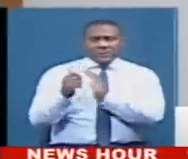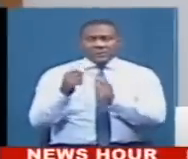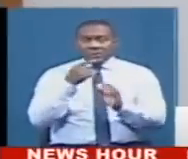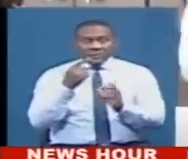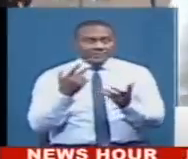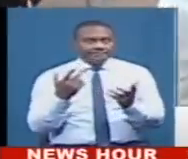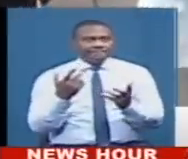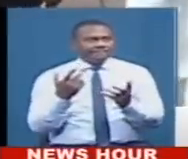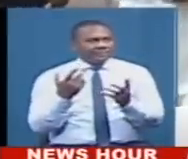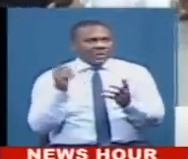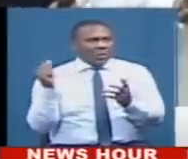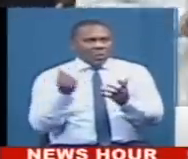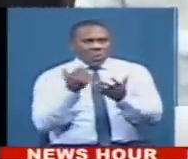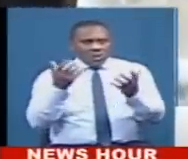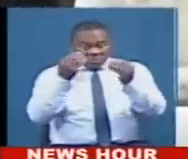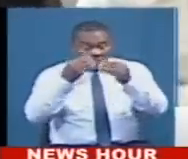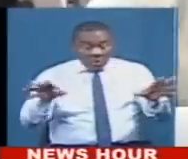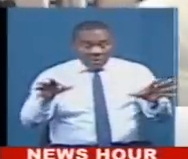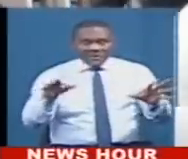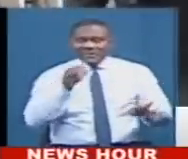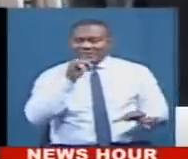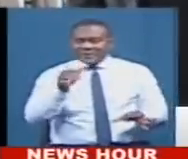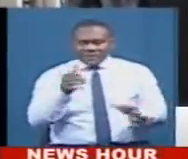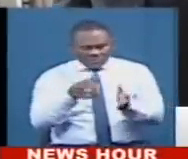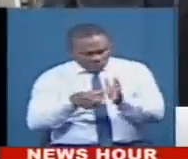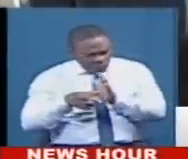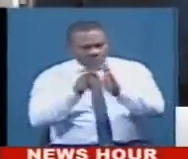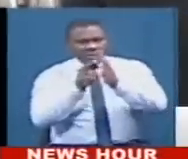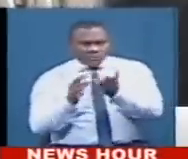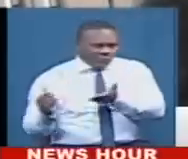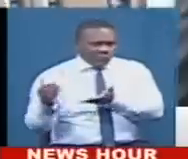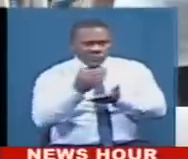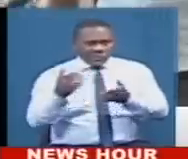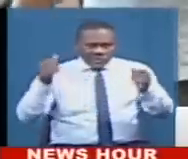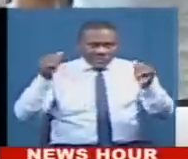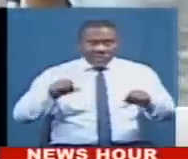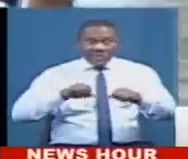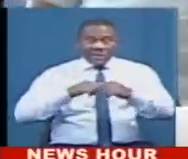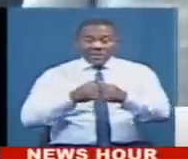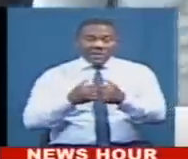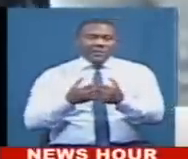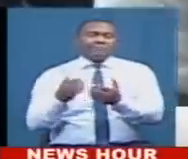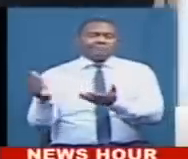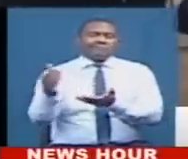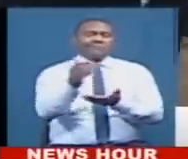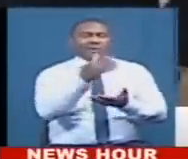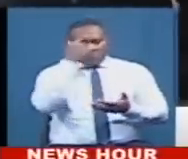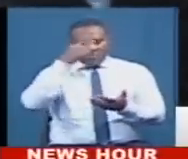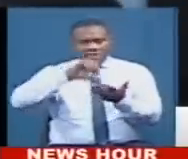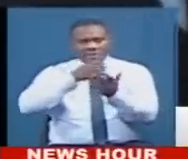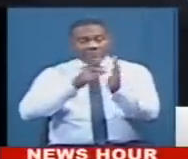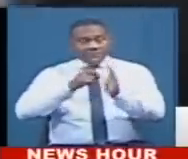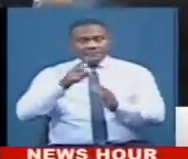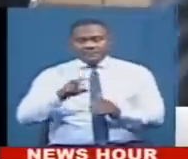say all is not lost, and this can be reverted through aggressive domestic mobilization for economic